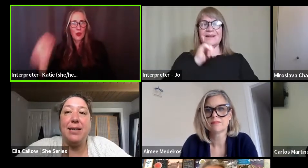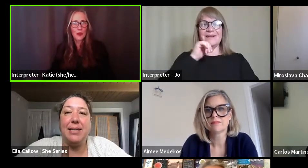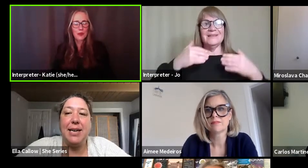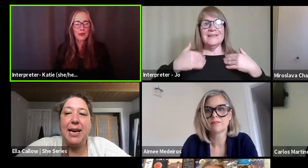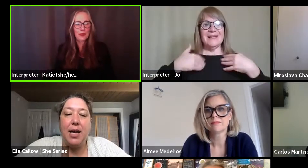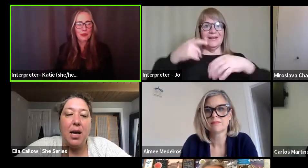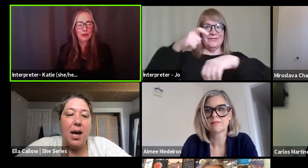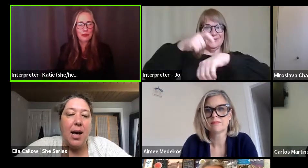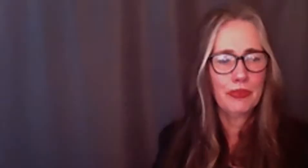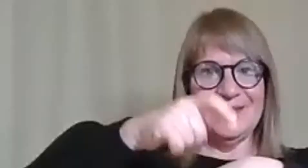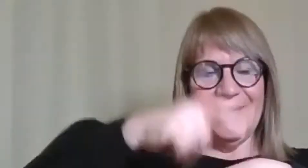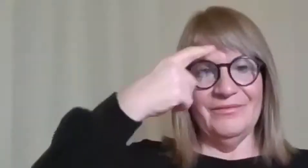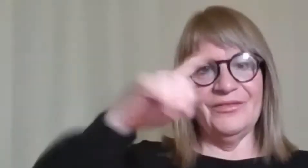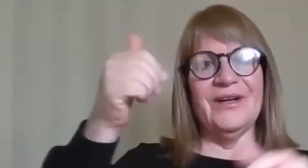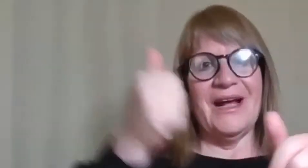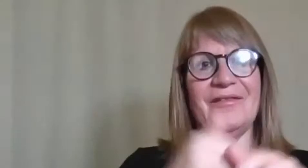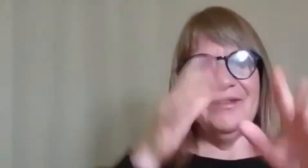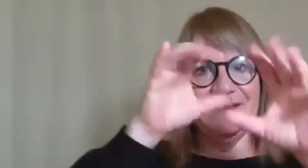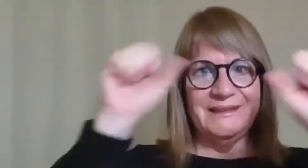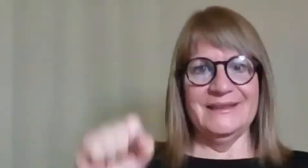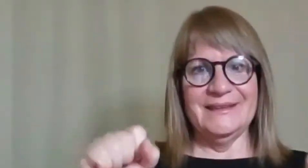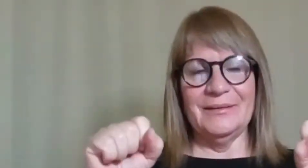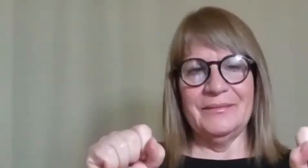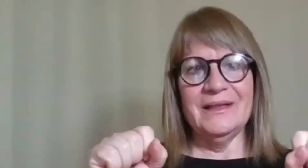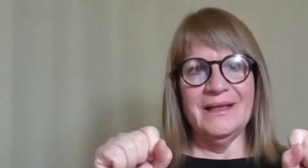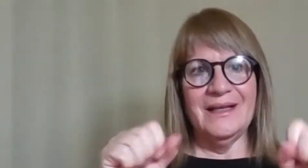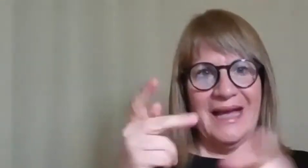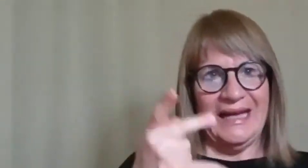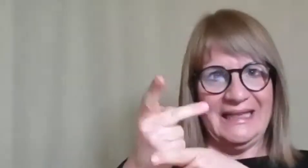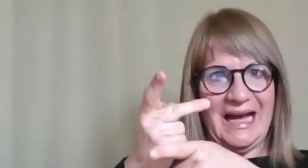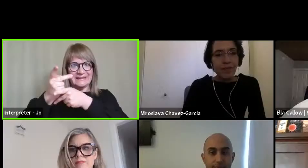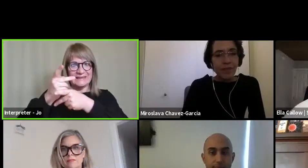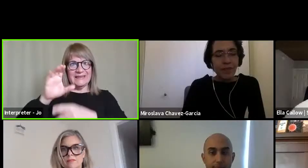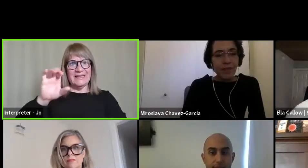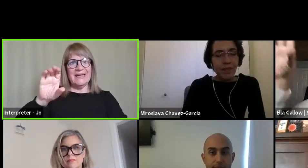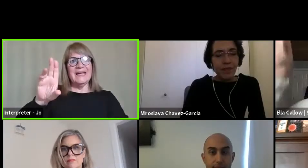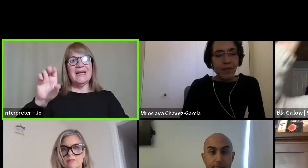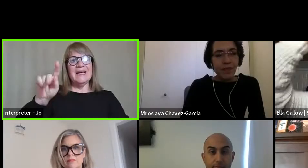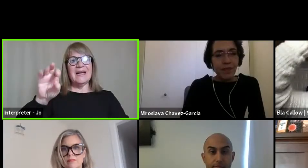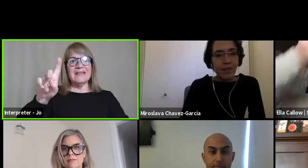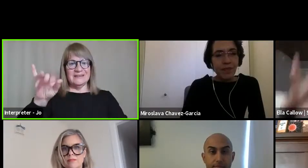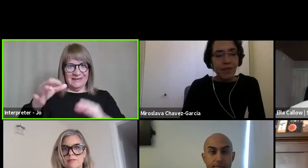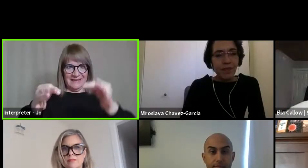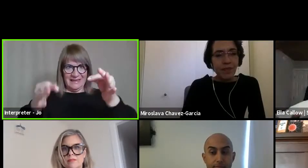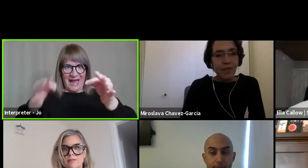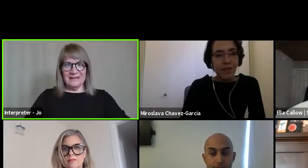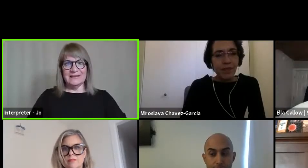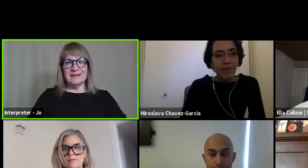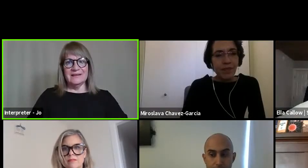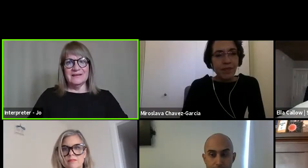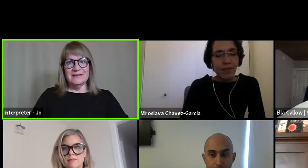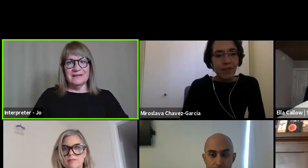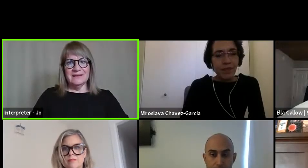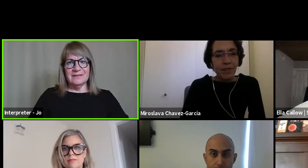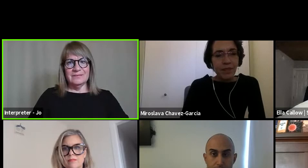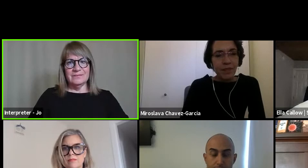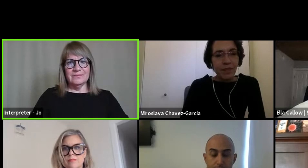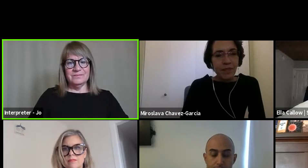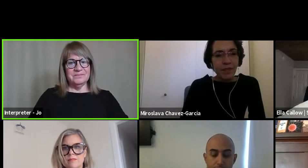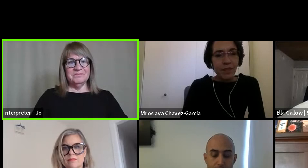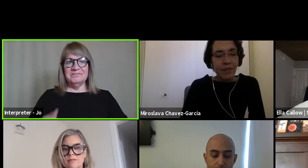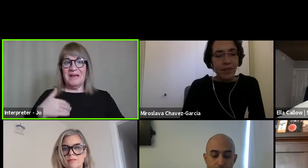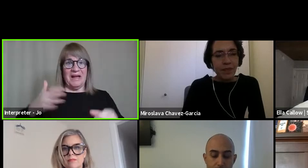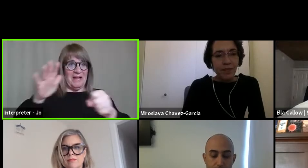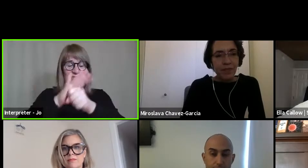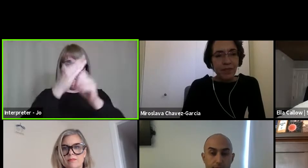court around custody but absolutely i have a completely i have a full retinue of material